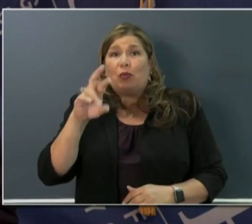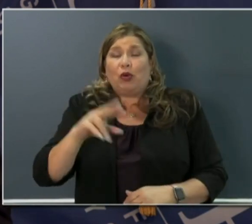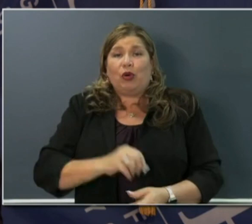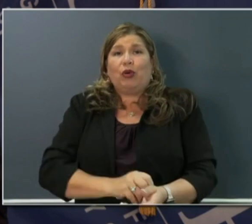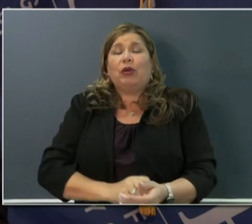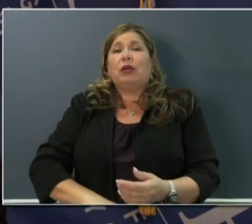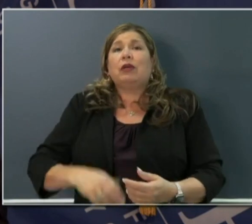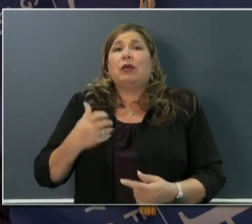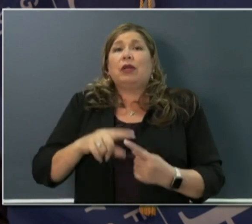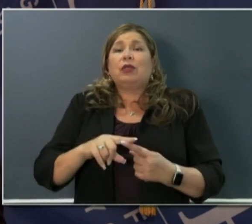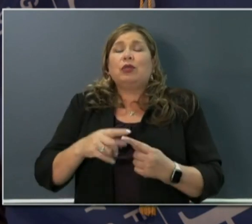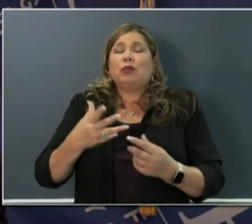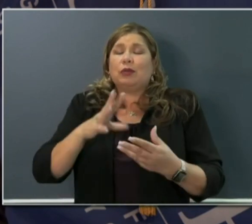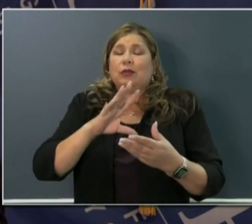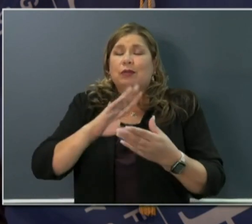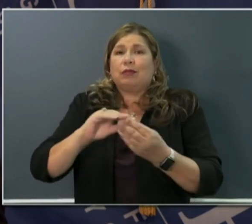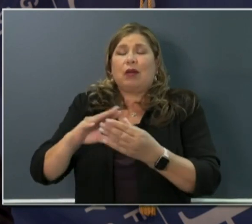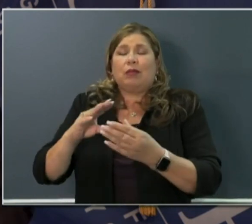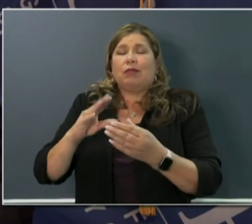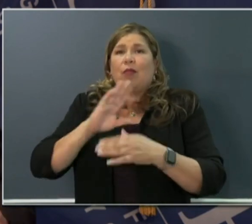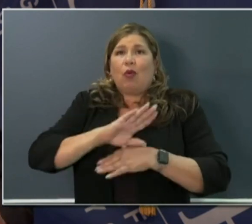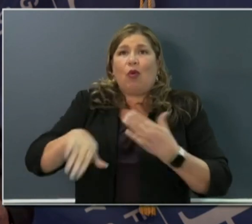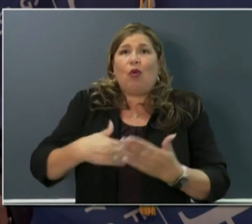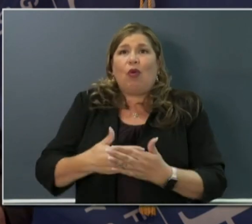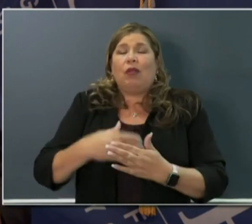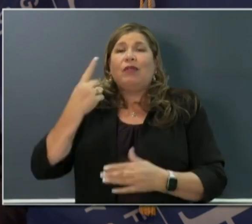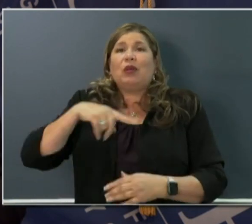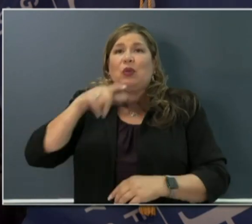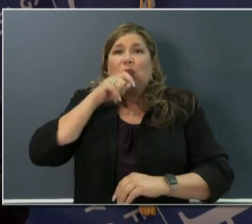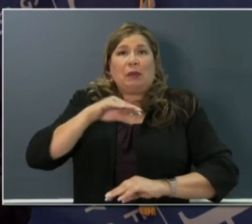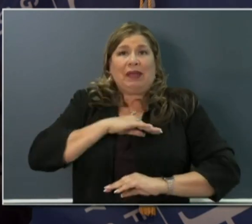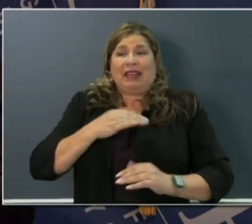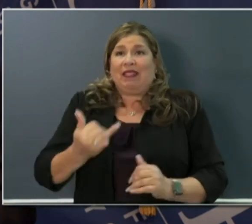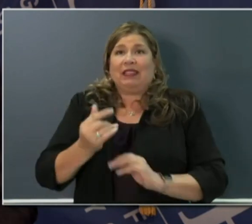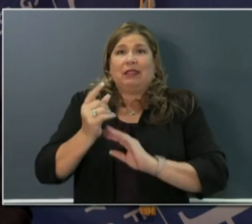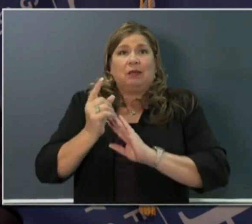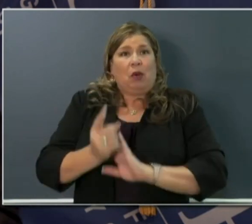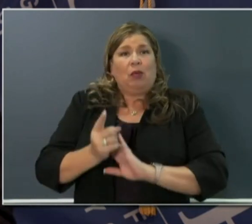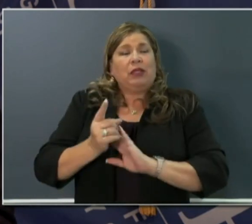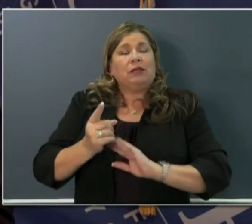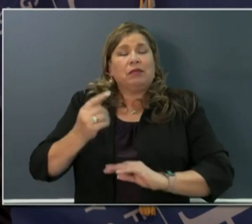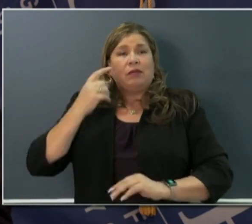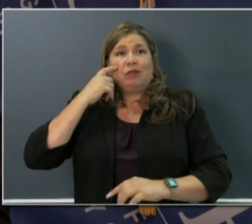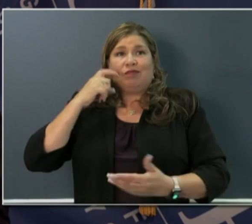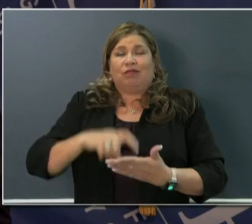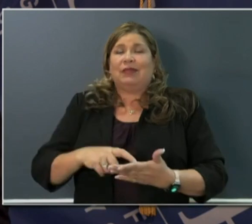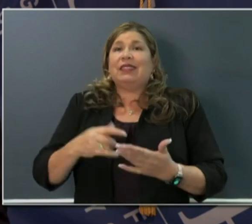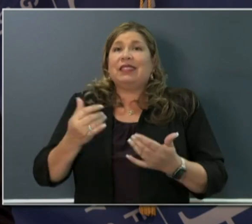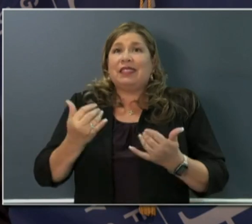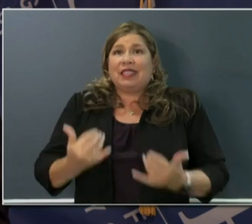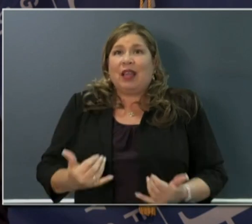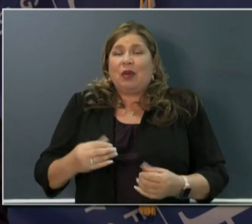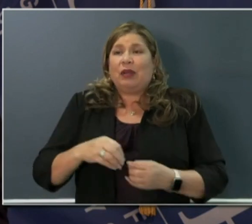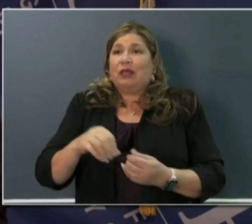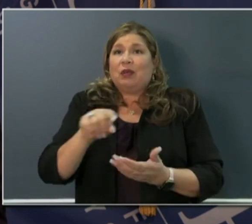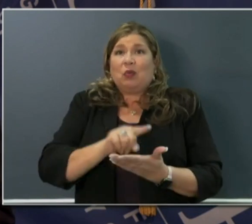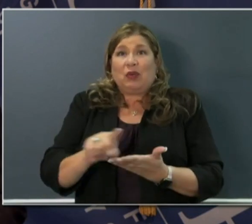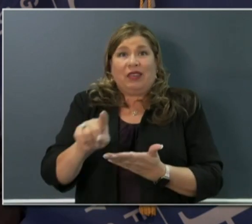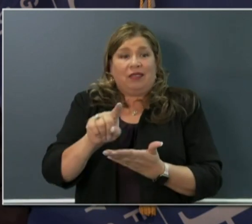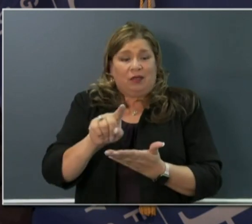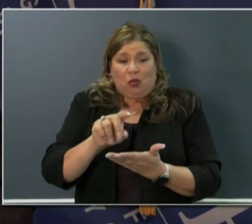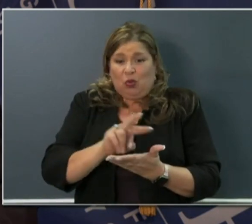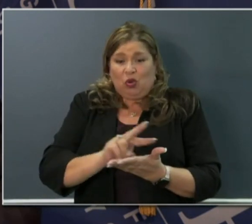with Republicans for meeting this moment, noting that this moment in a week or two